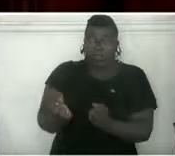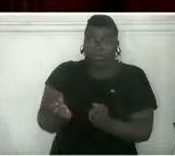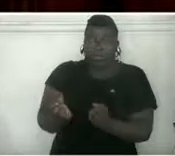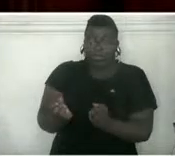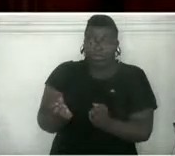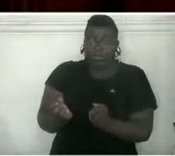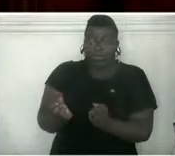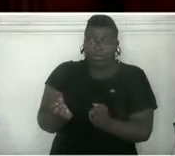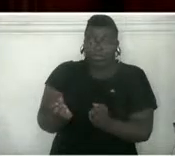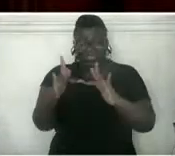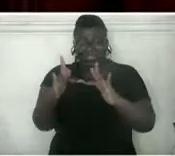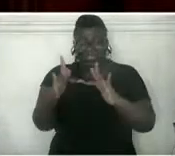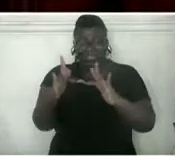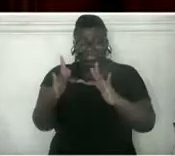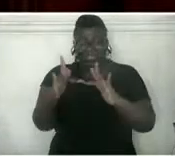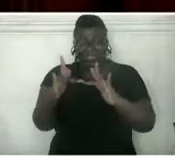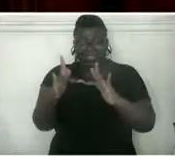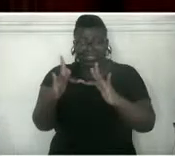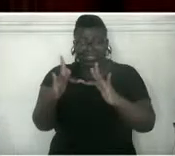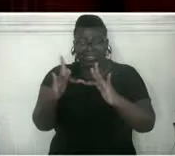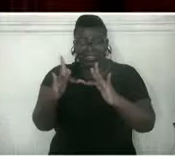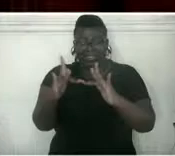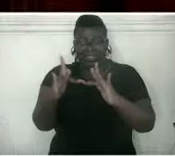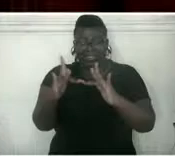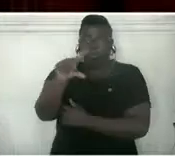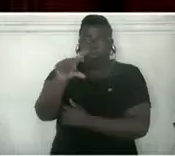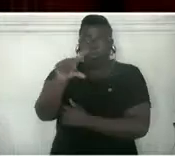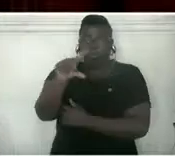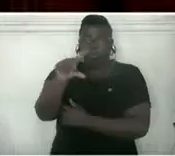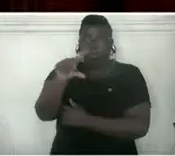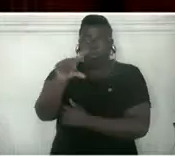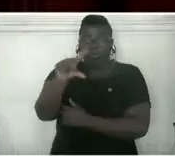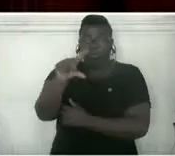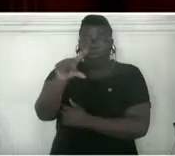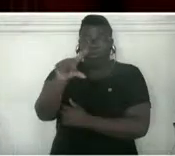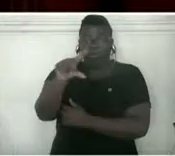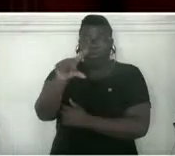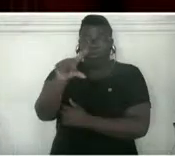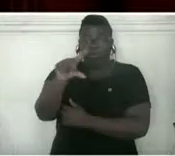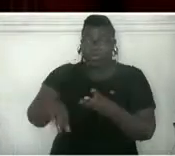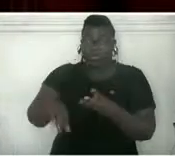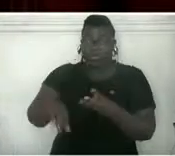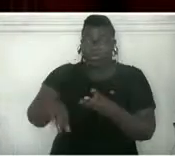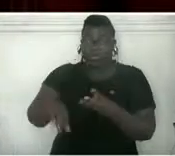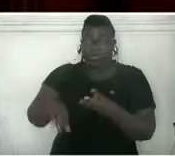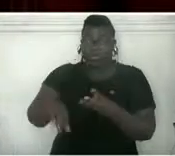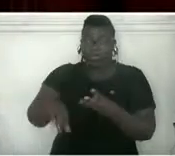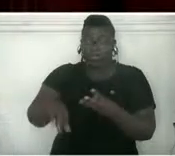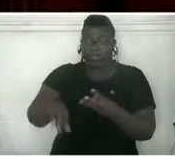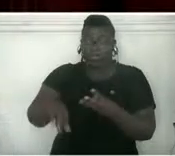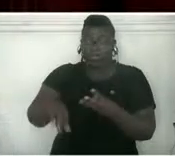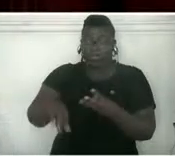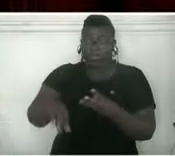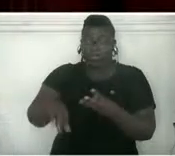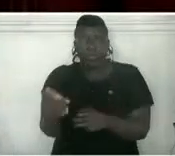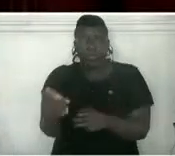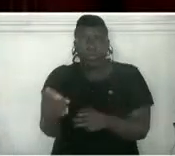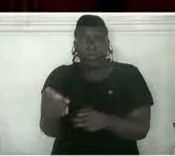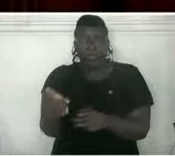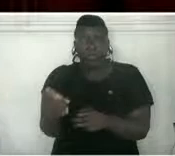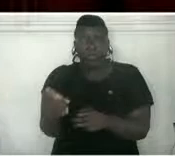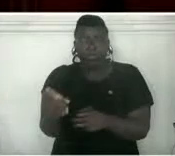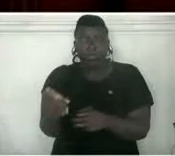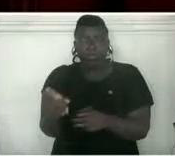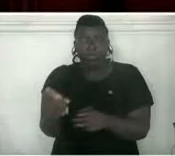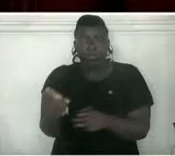in Ugu, Kinkechwayo, and eThekwini. They employ 9 staff. Another flame of hope from